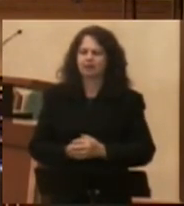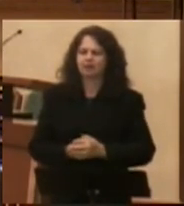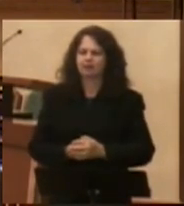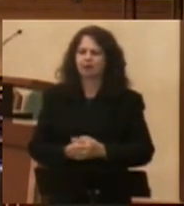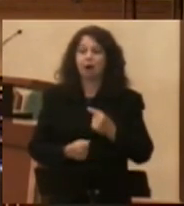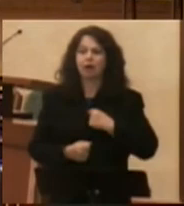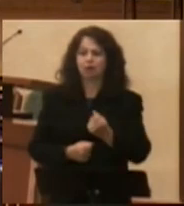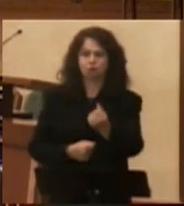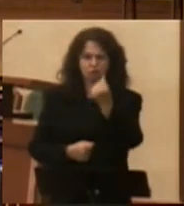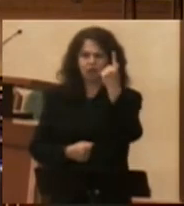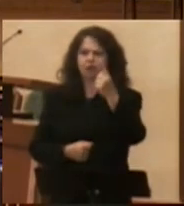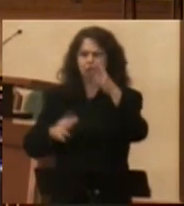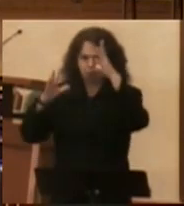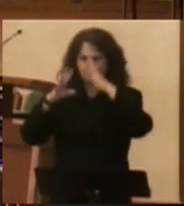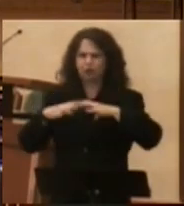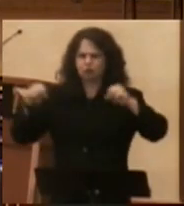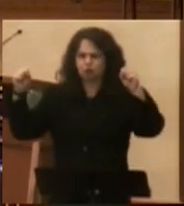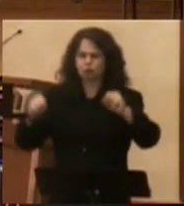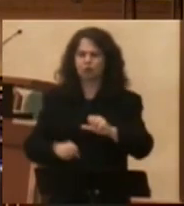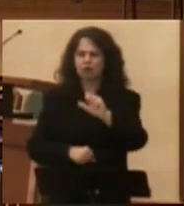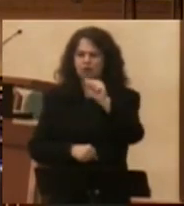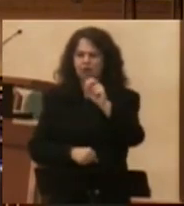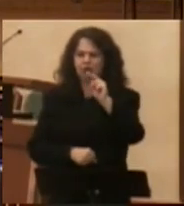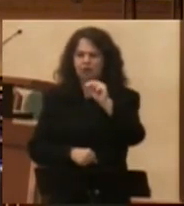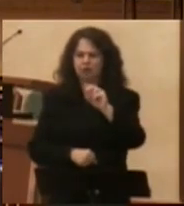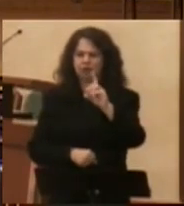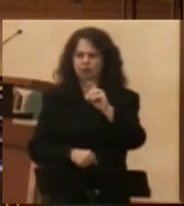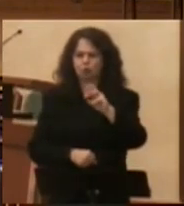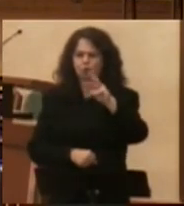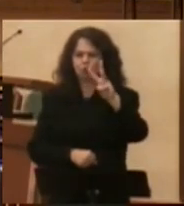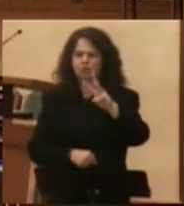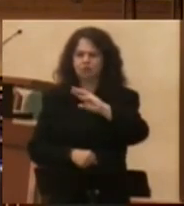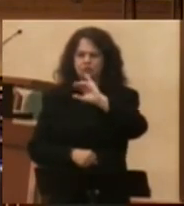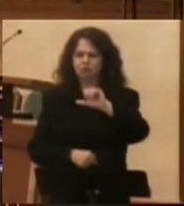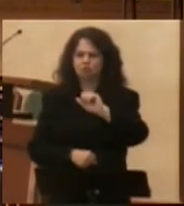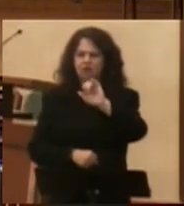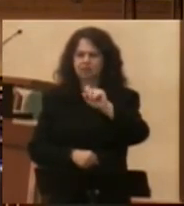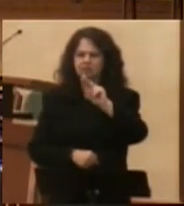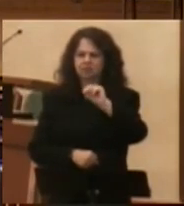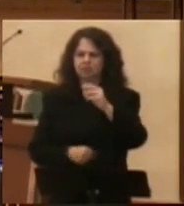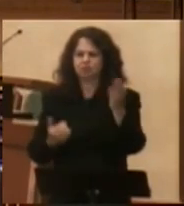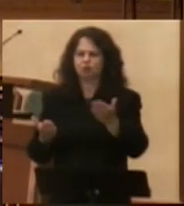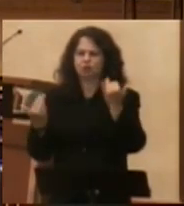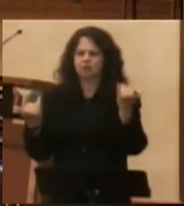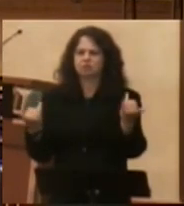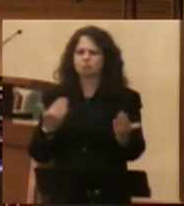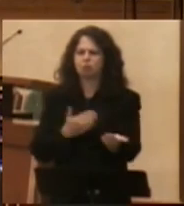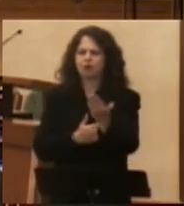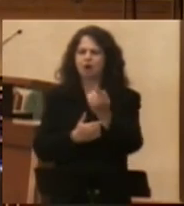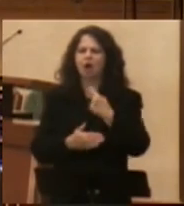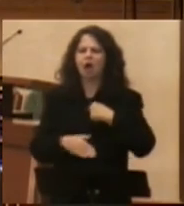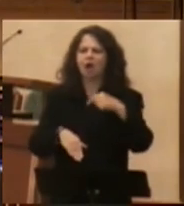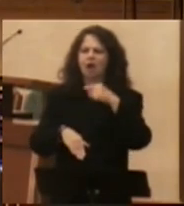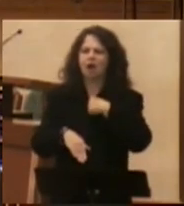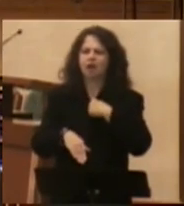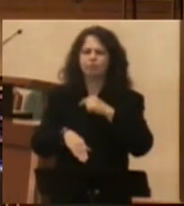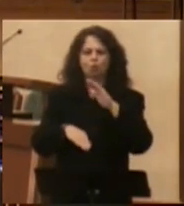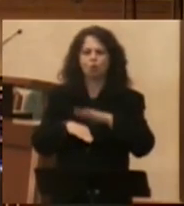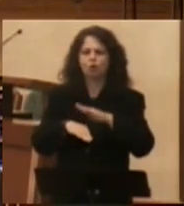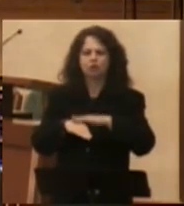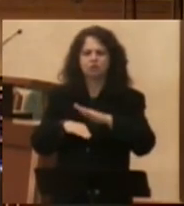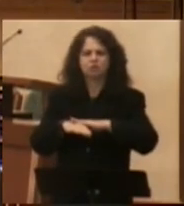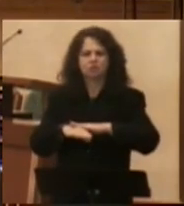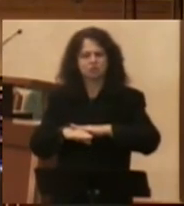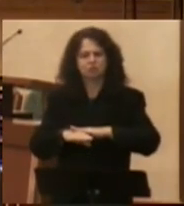"I understand that President Andrew Jackson is here this morning. I have been warned to be very guarded in